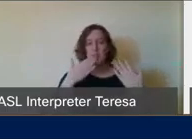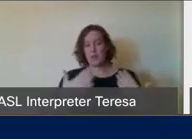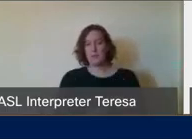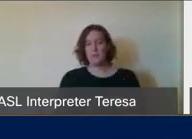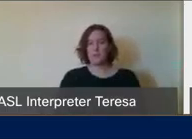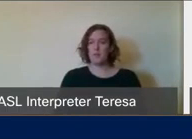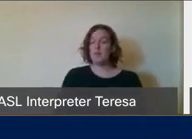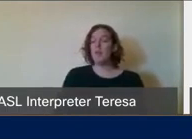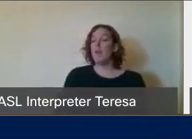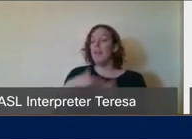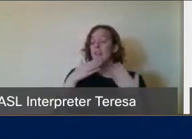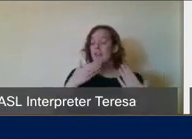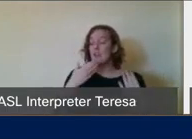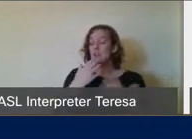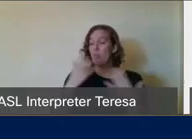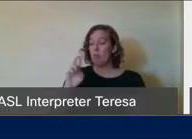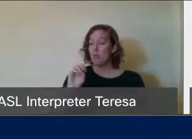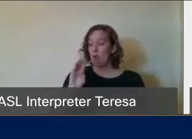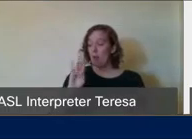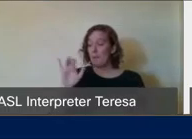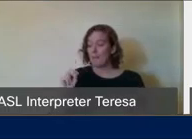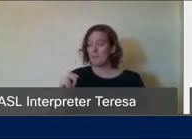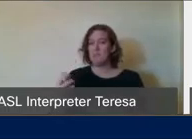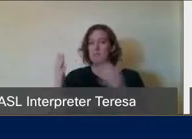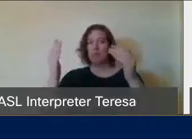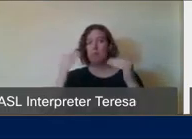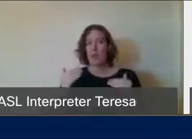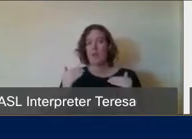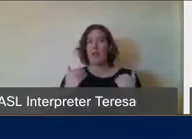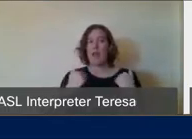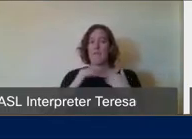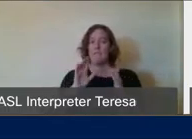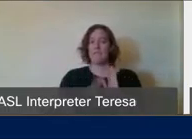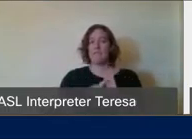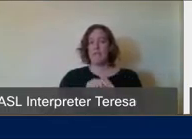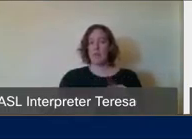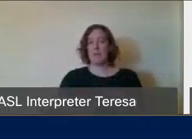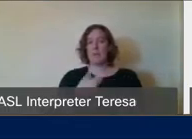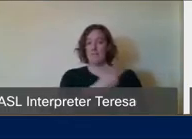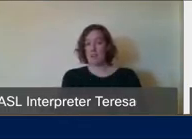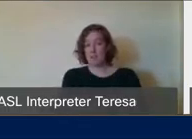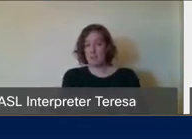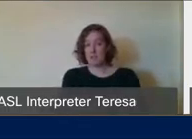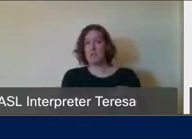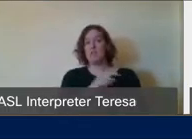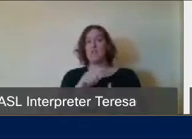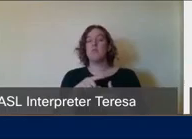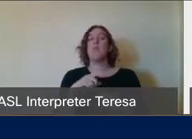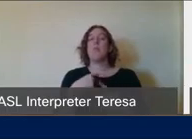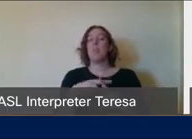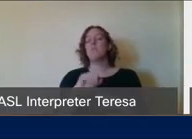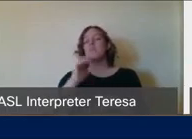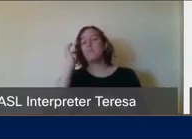Thank you so much to Robin Exton. Coming up next, we have a video on vaccination, followed by a presentation